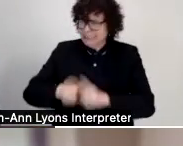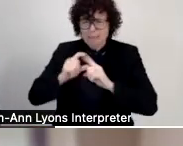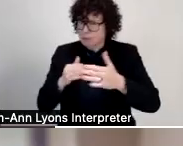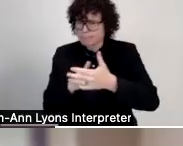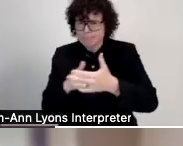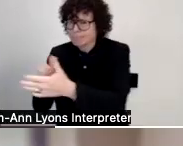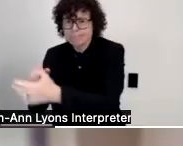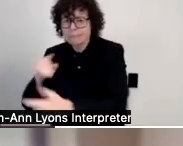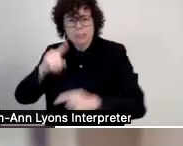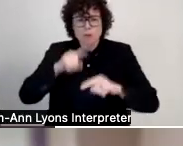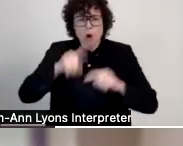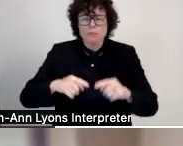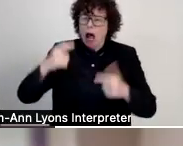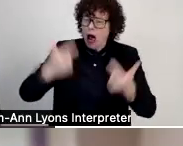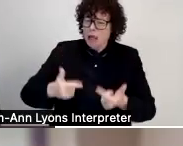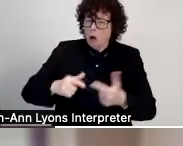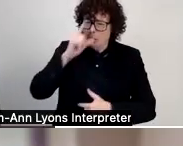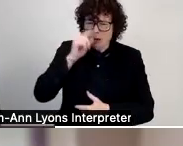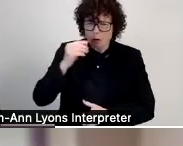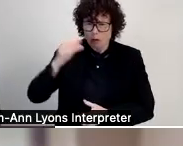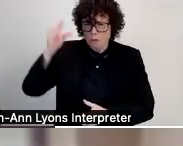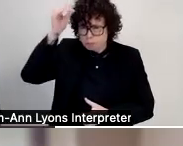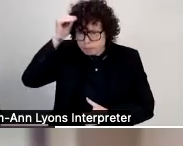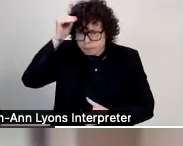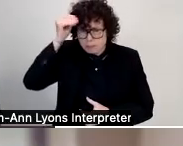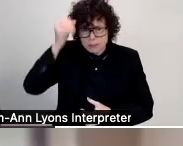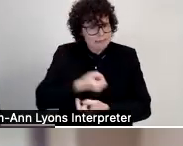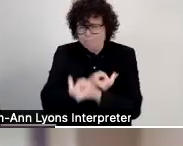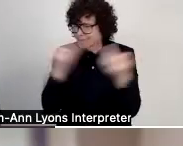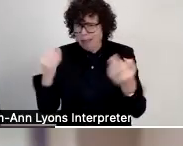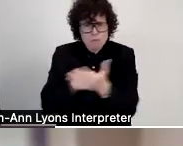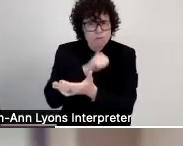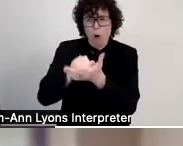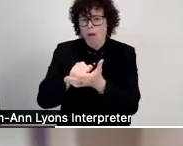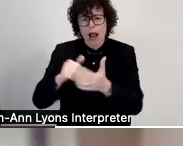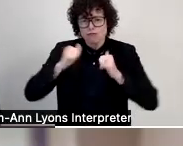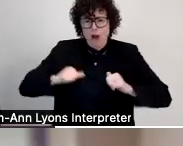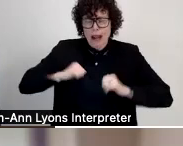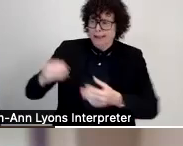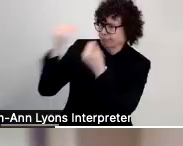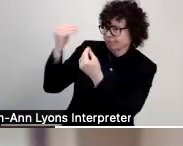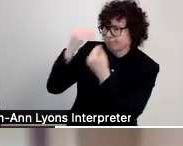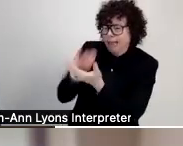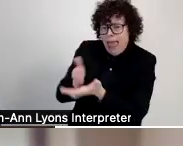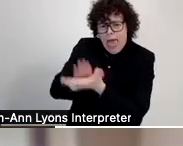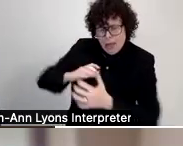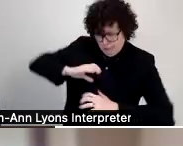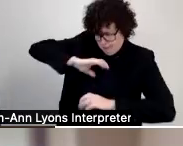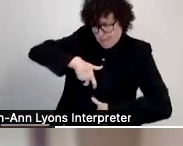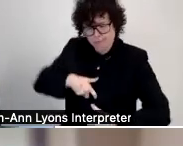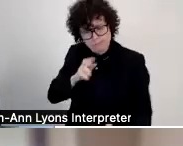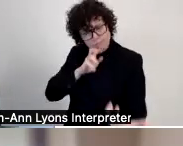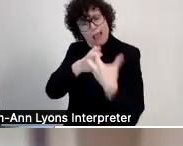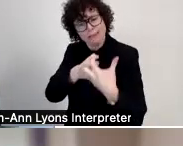health professionals don't have the training and experience to understand and to adjust their practice to make it